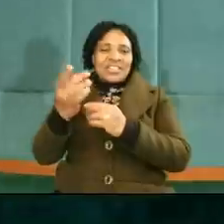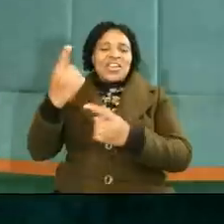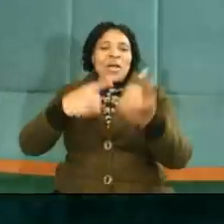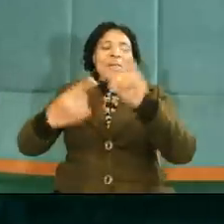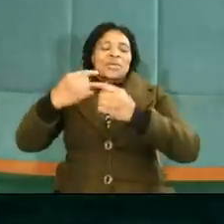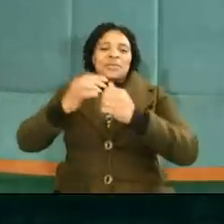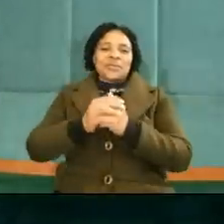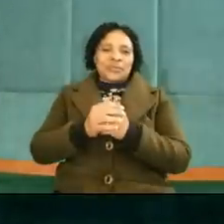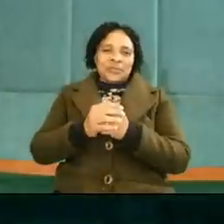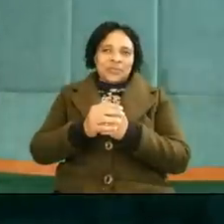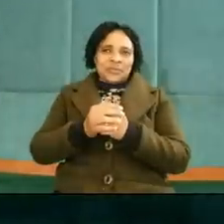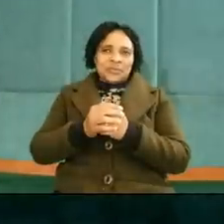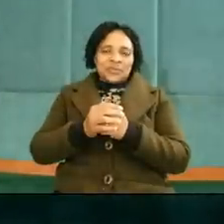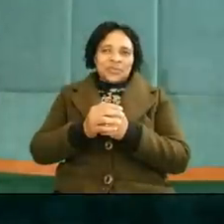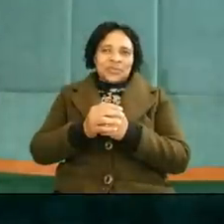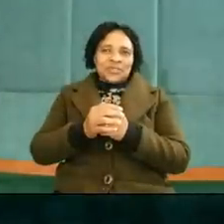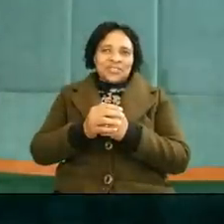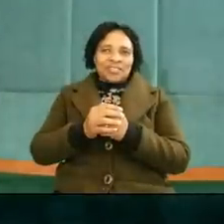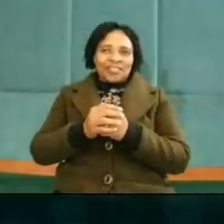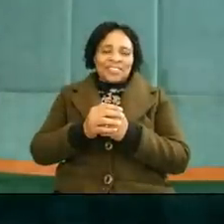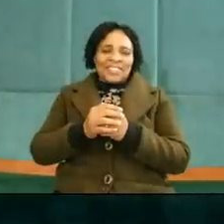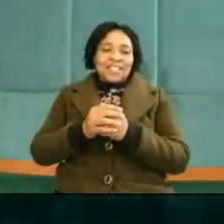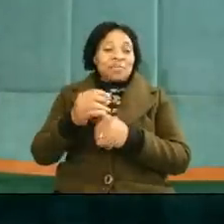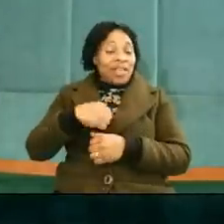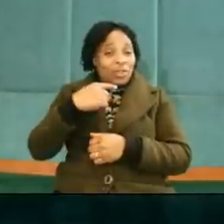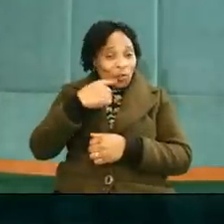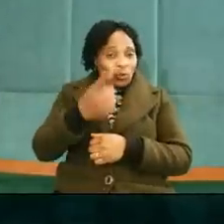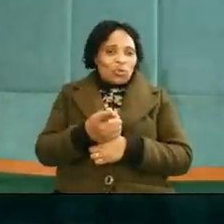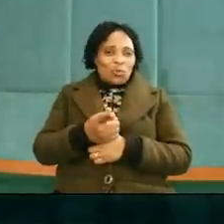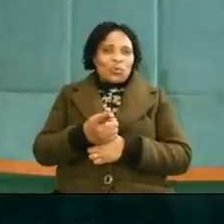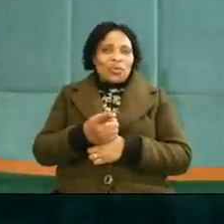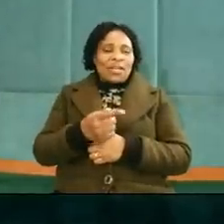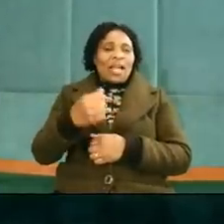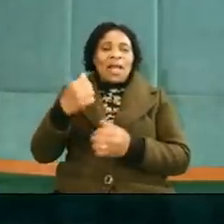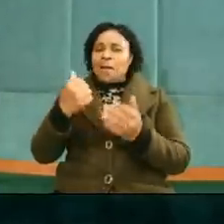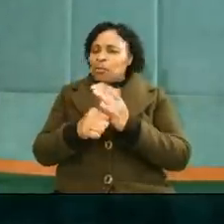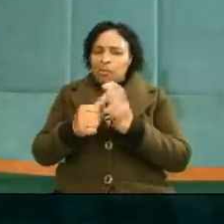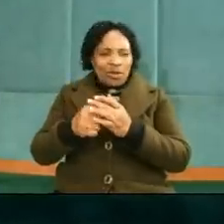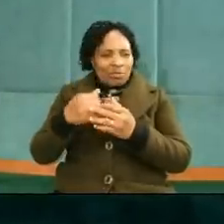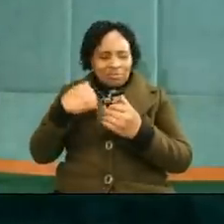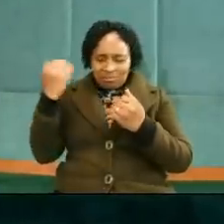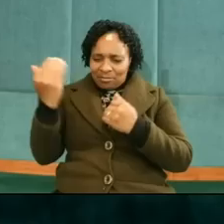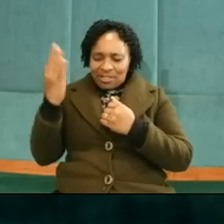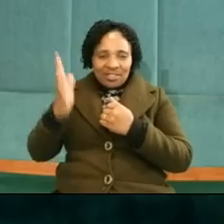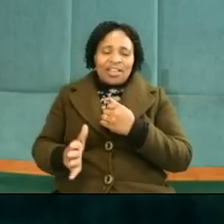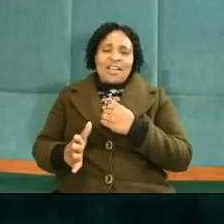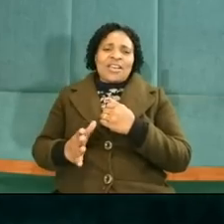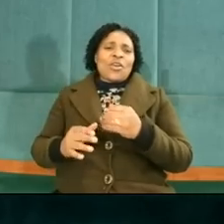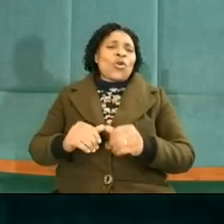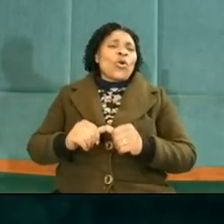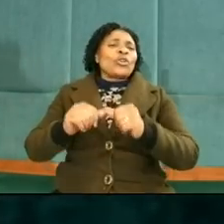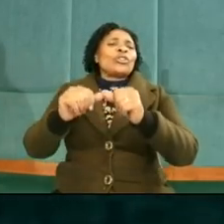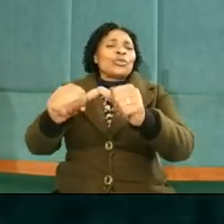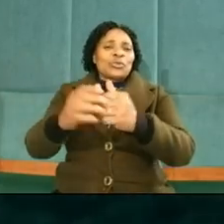coming. Jesus is coming. And I told you I'm a troubled preacher, because I continue to